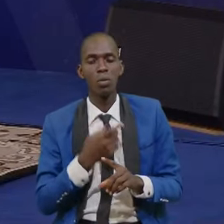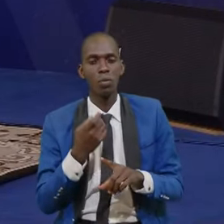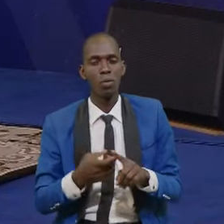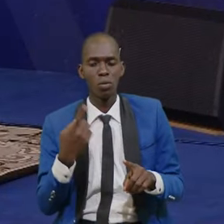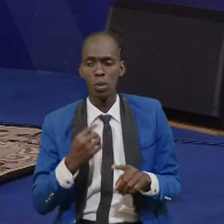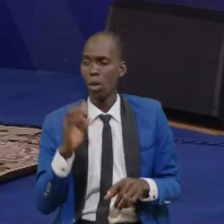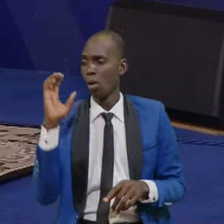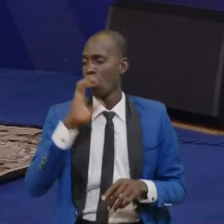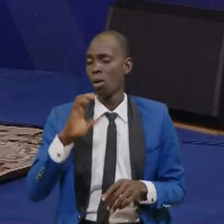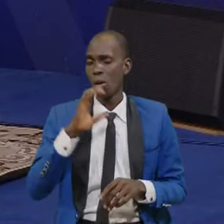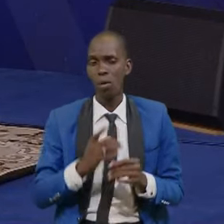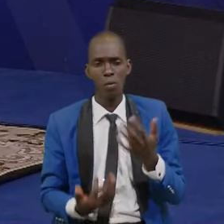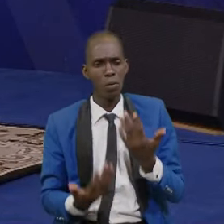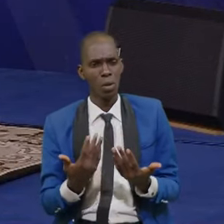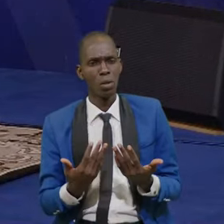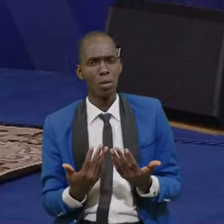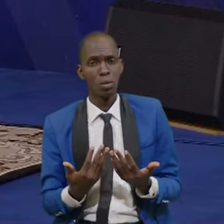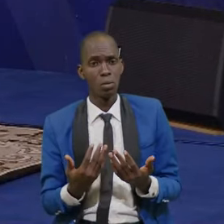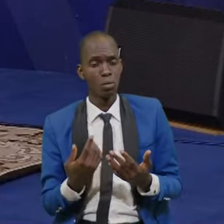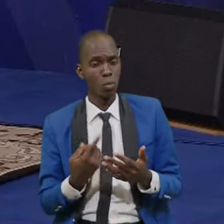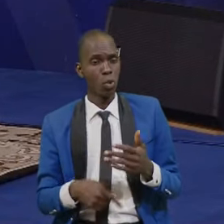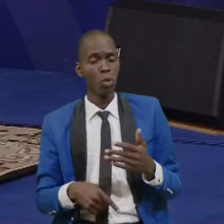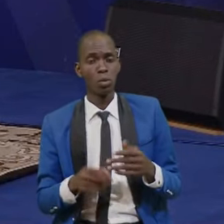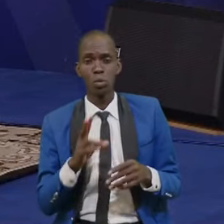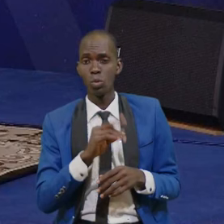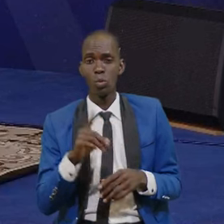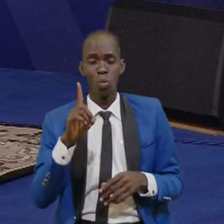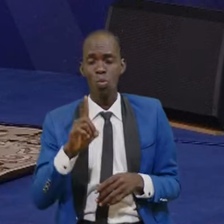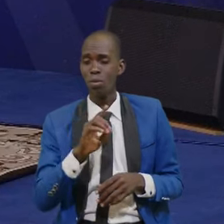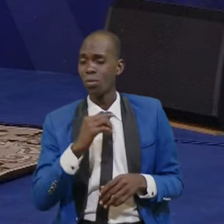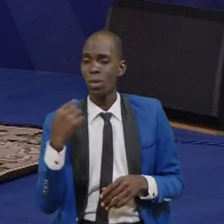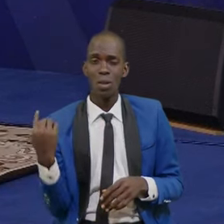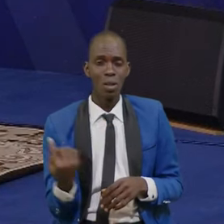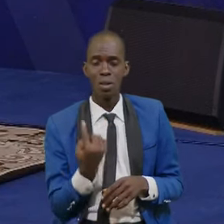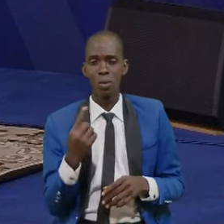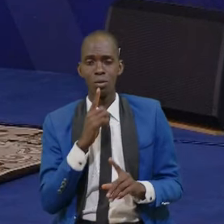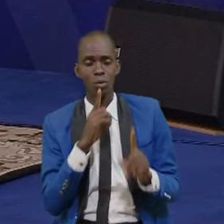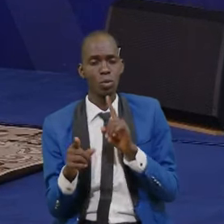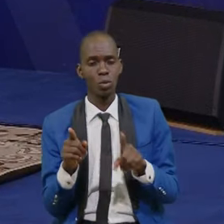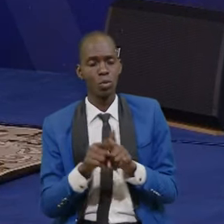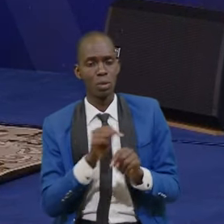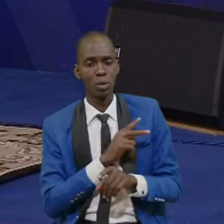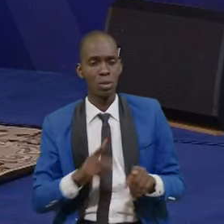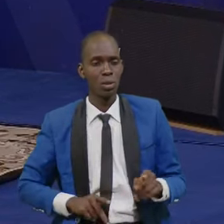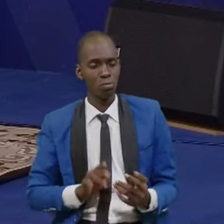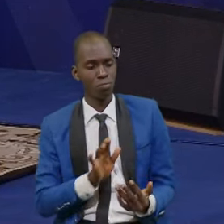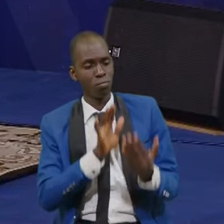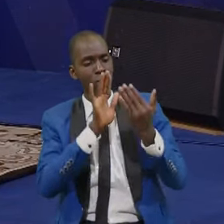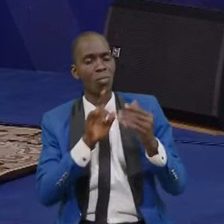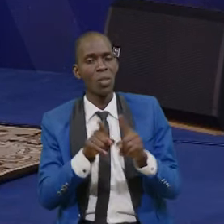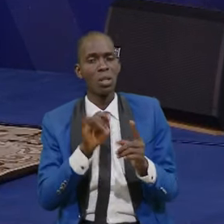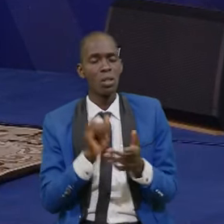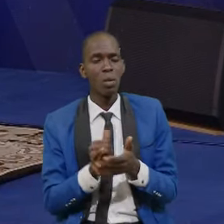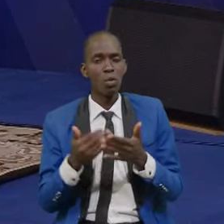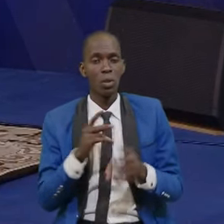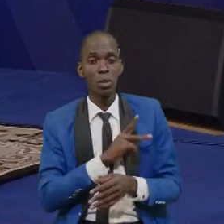What? Nobody ever faced Nebuchadnezzar to talk to him face to face like that before. He was angry.